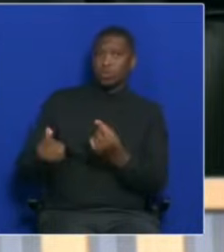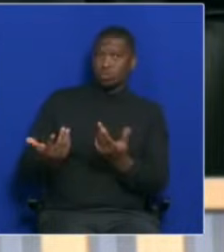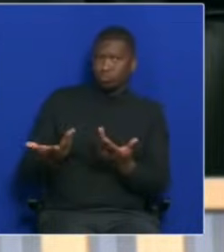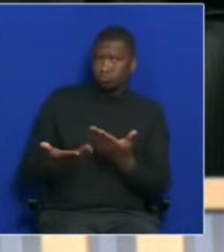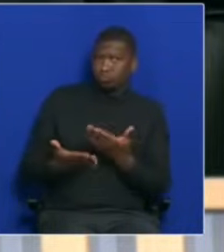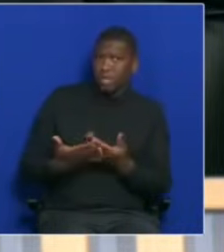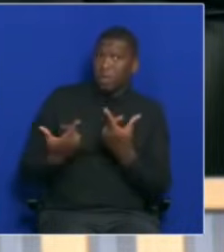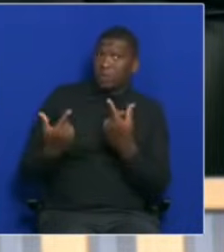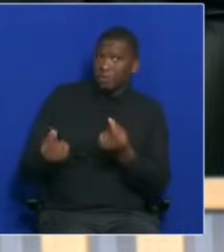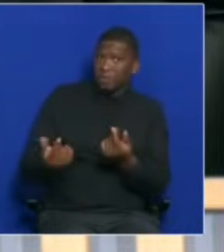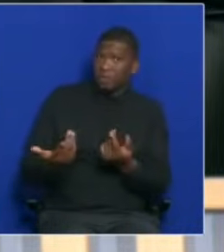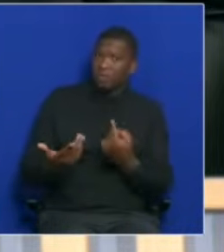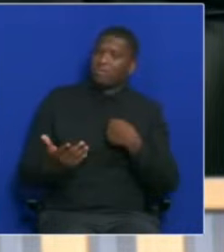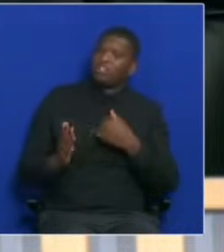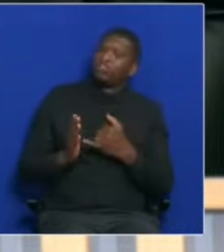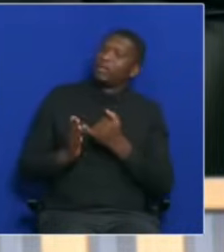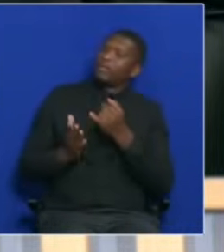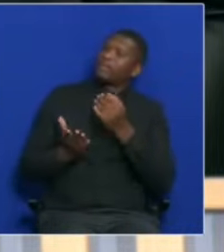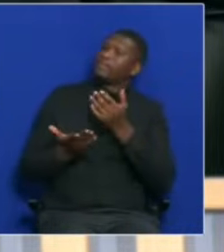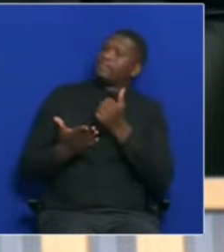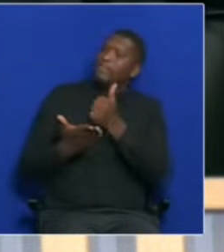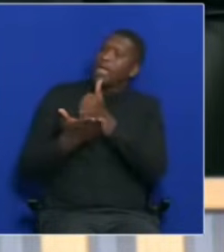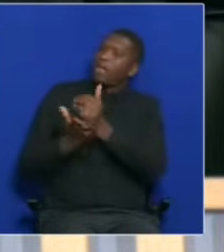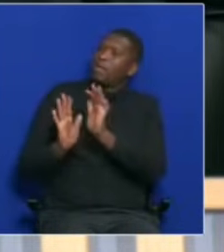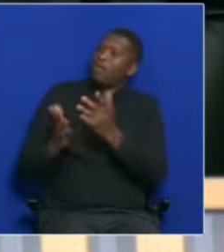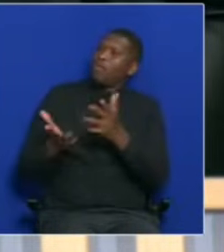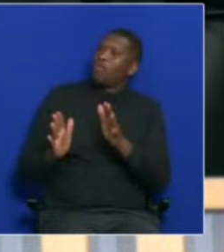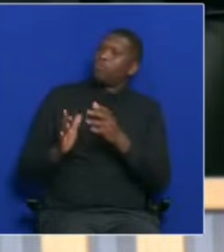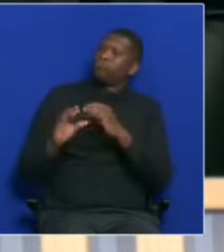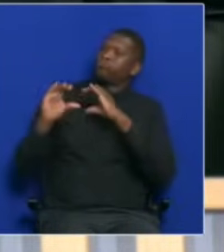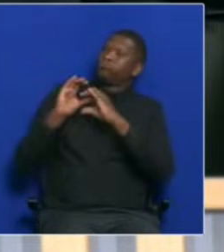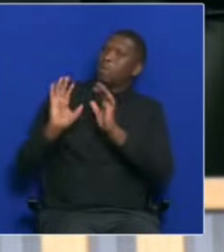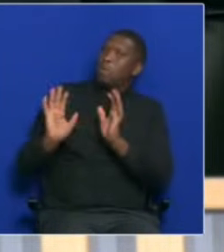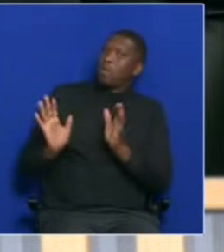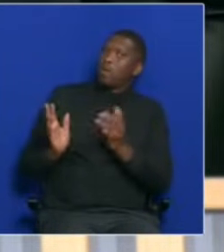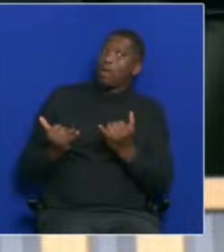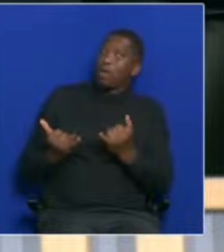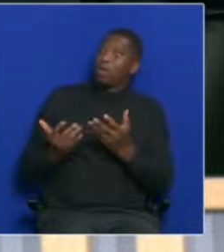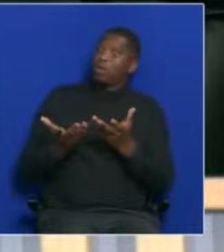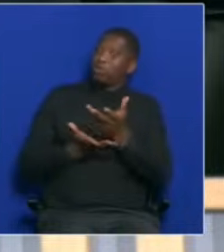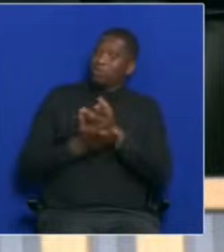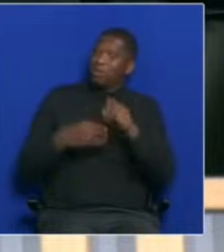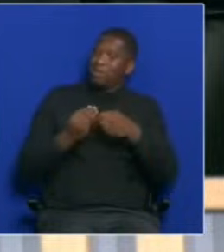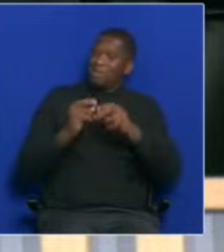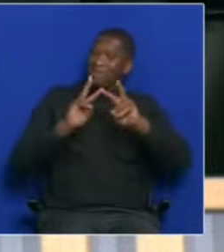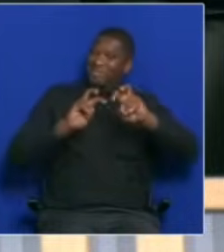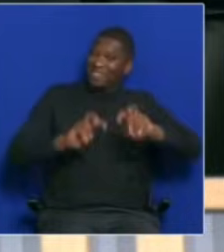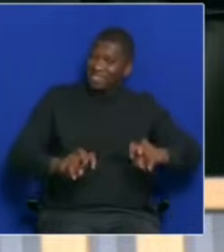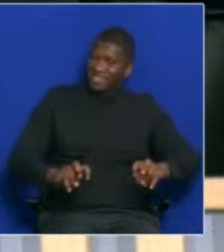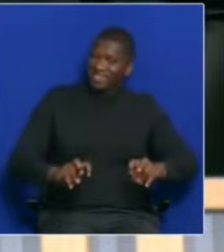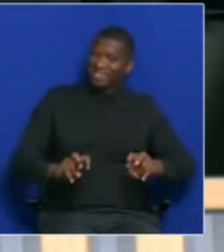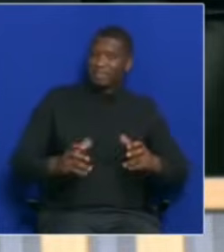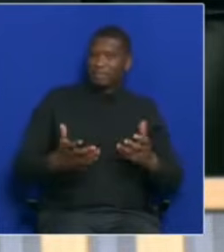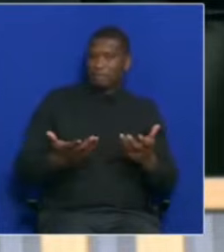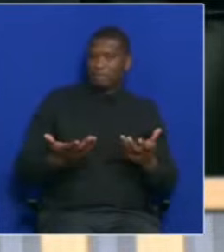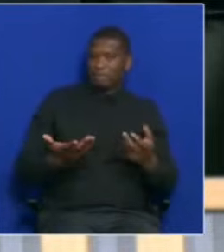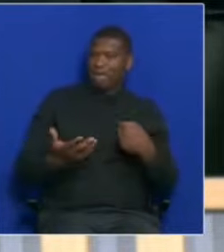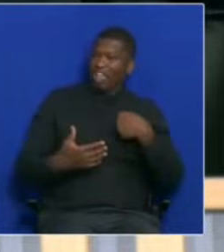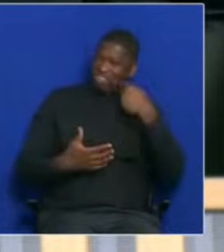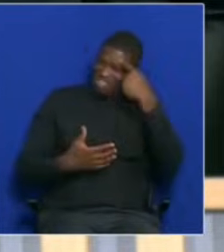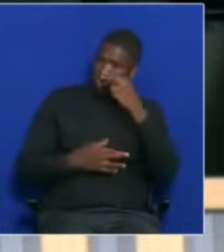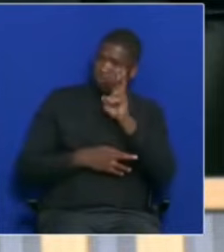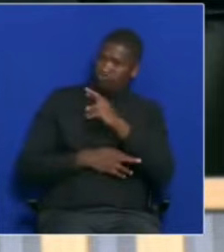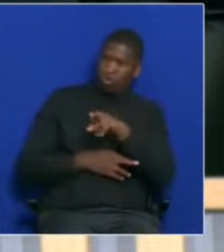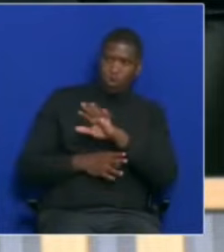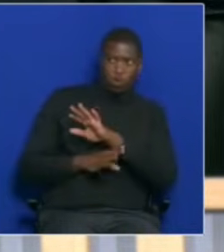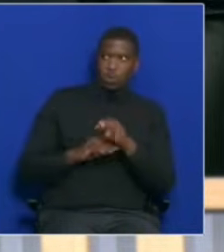helpful only for purpose of communication, but now that you're speaking about investigating him, I think it's wrong. It doesn't comply with